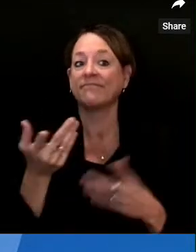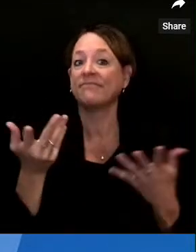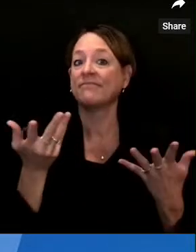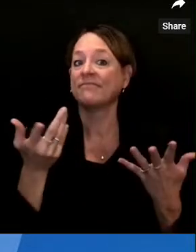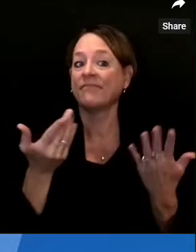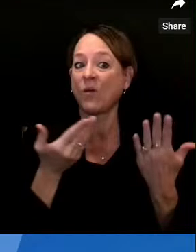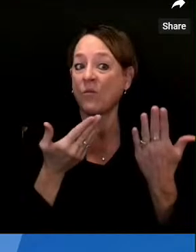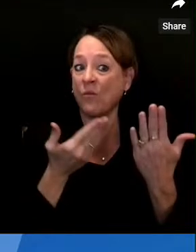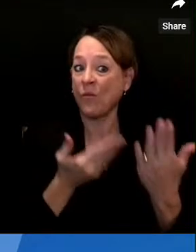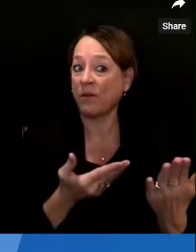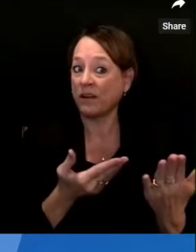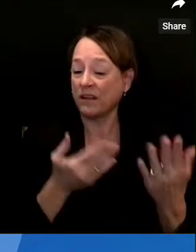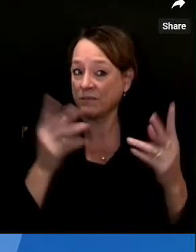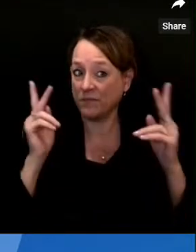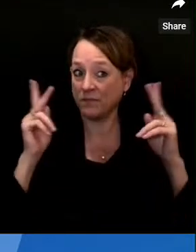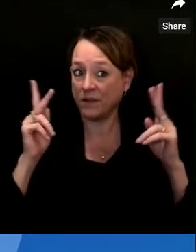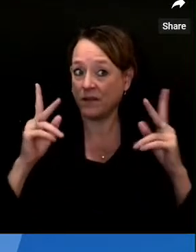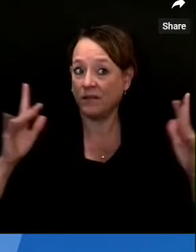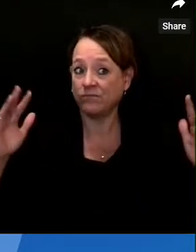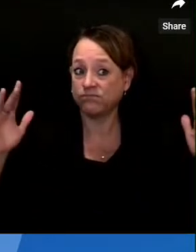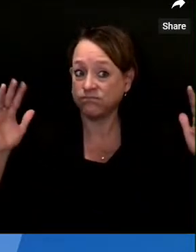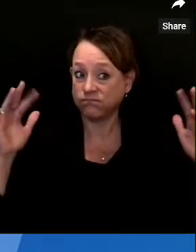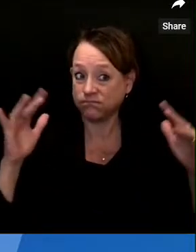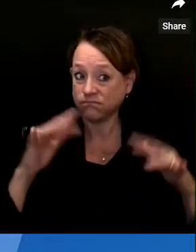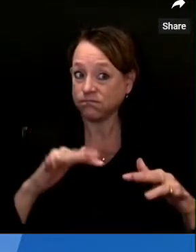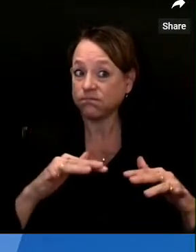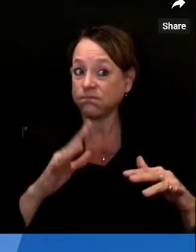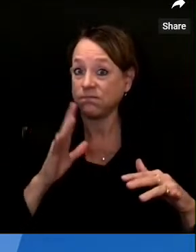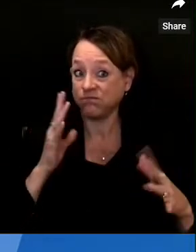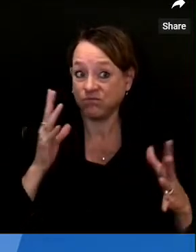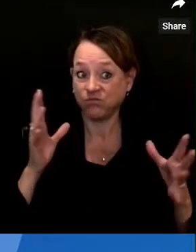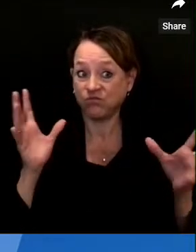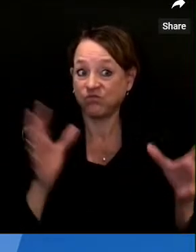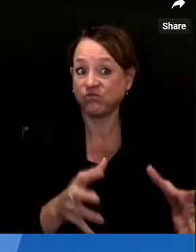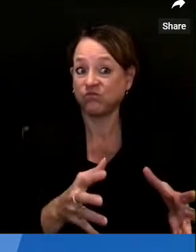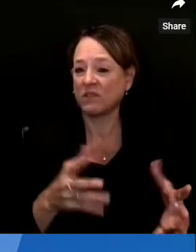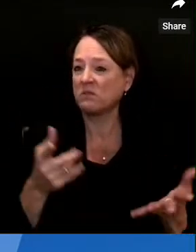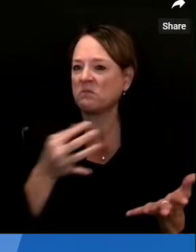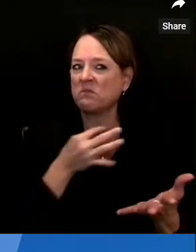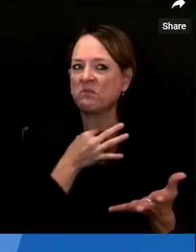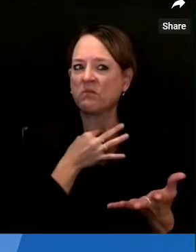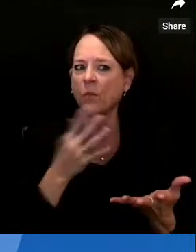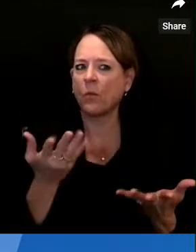all? It's just so you know, they're both indoor and outdoor activities.